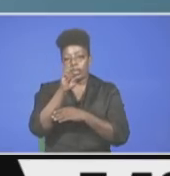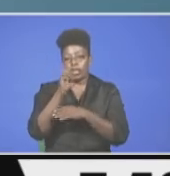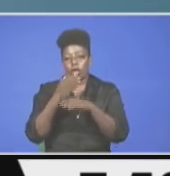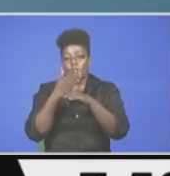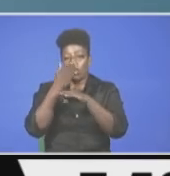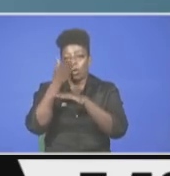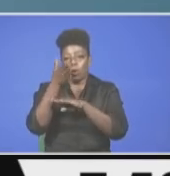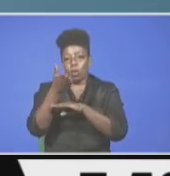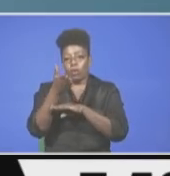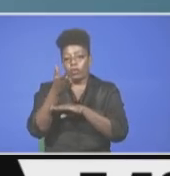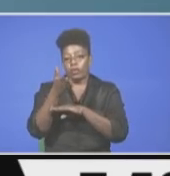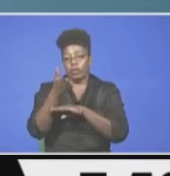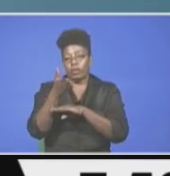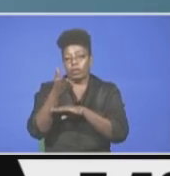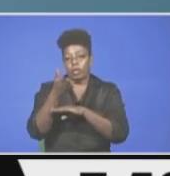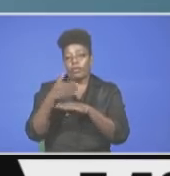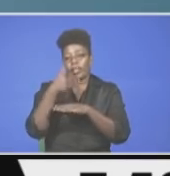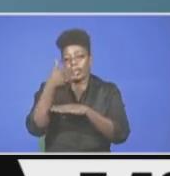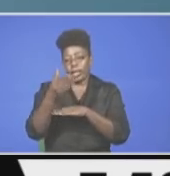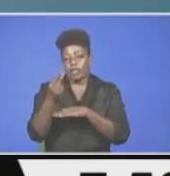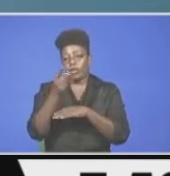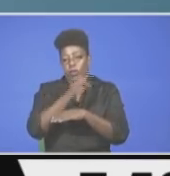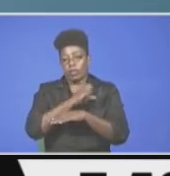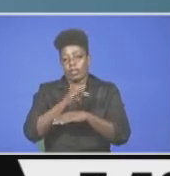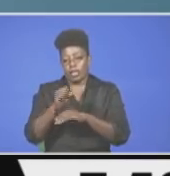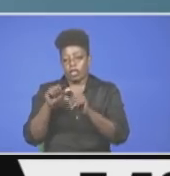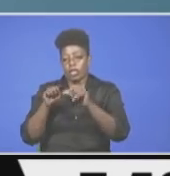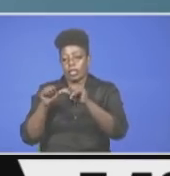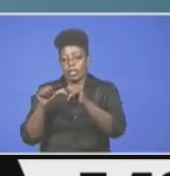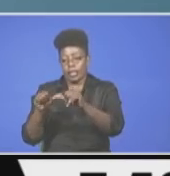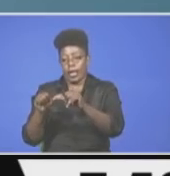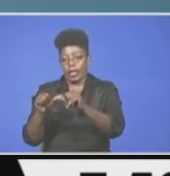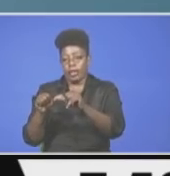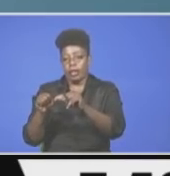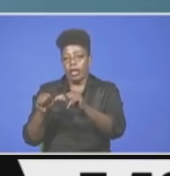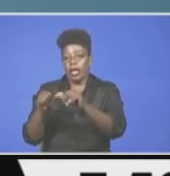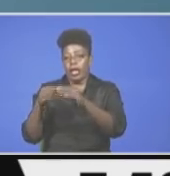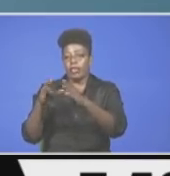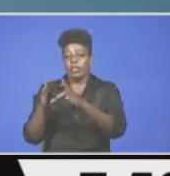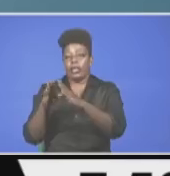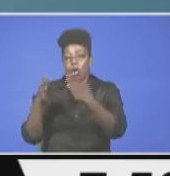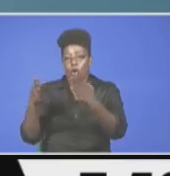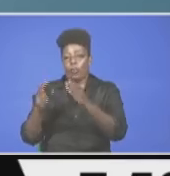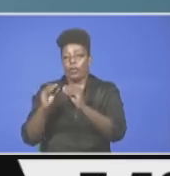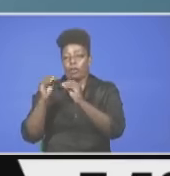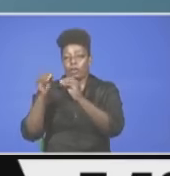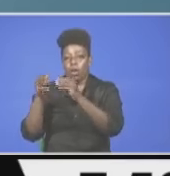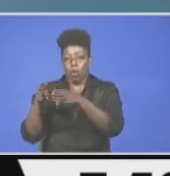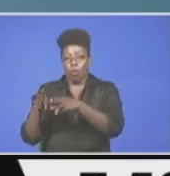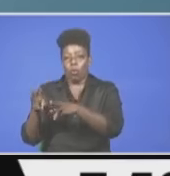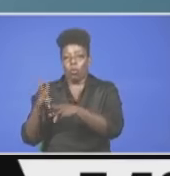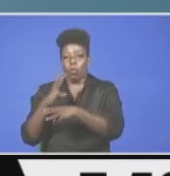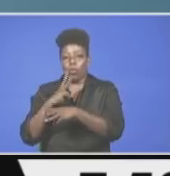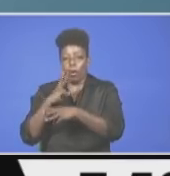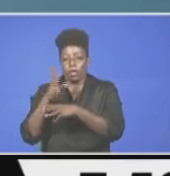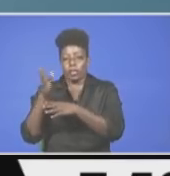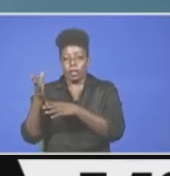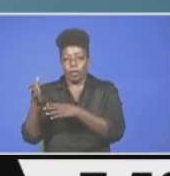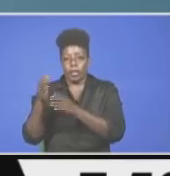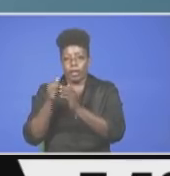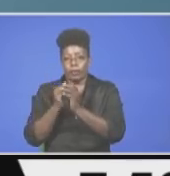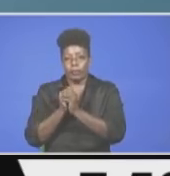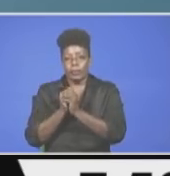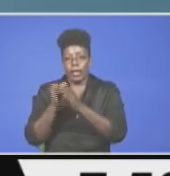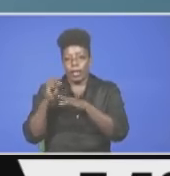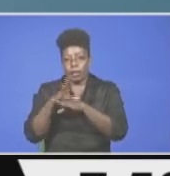the next couple of days. So it will remain over the open waters of the Atlantic, generating some light to moderate swells, which will be impacting